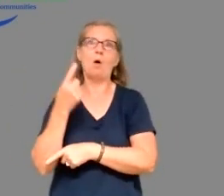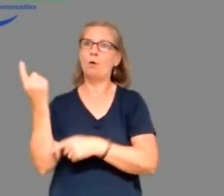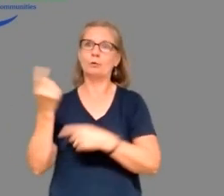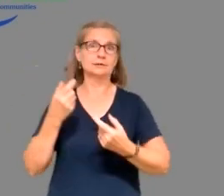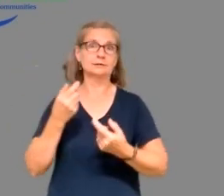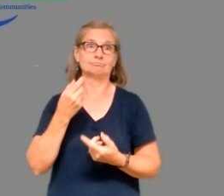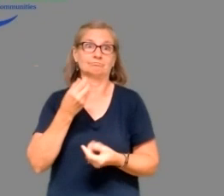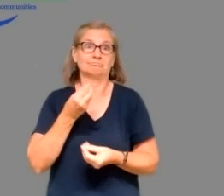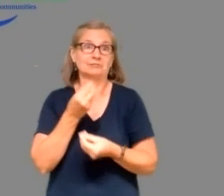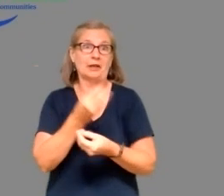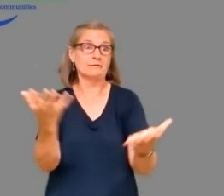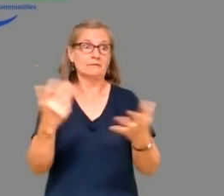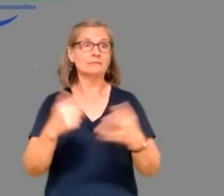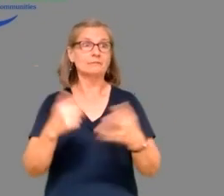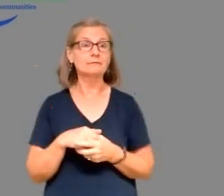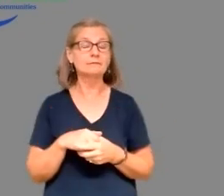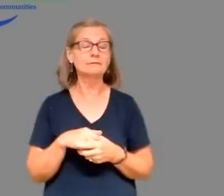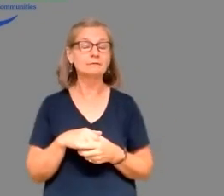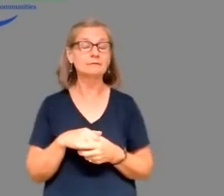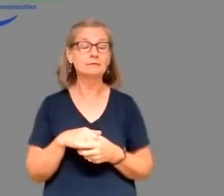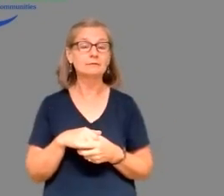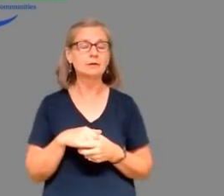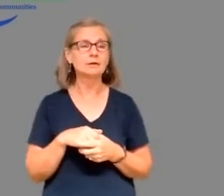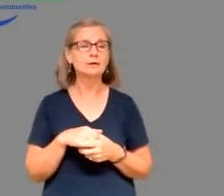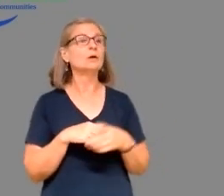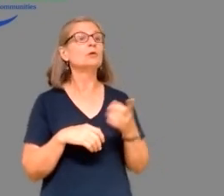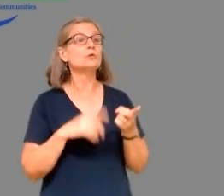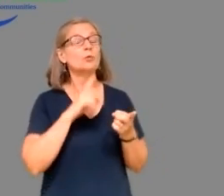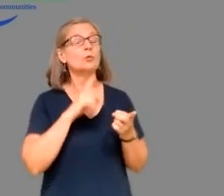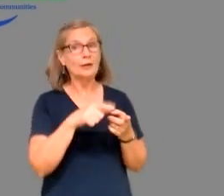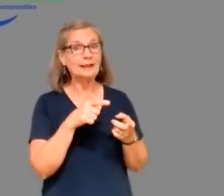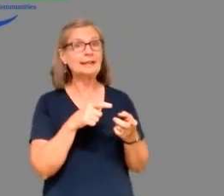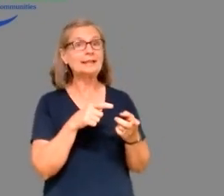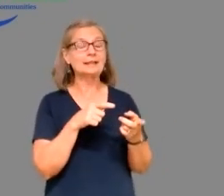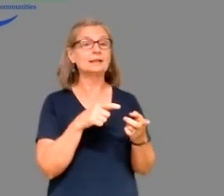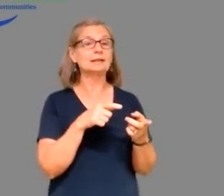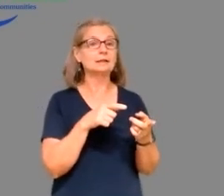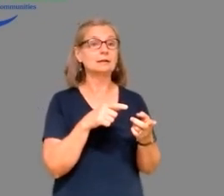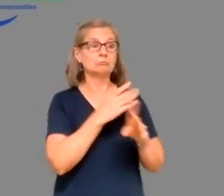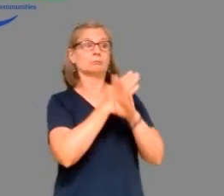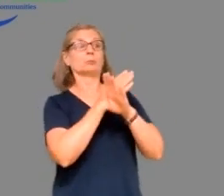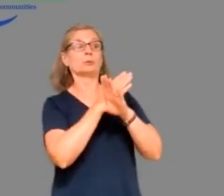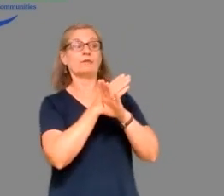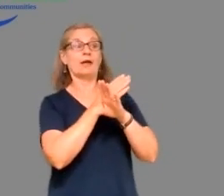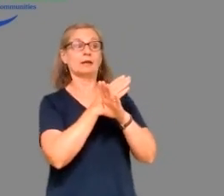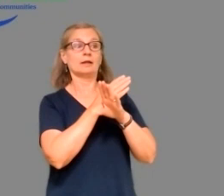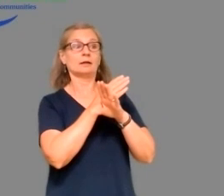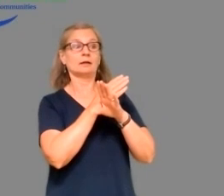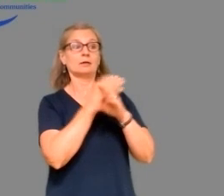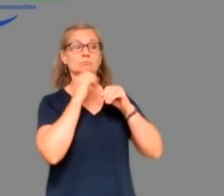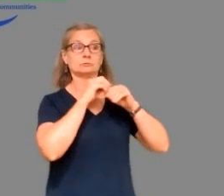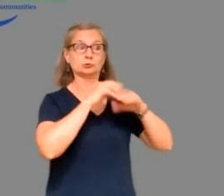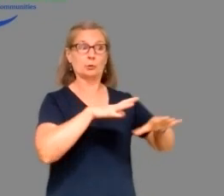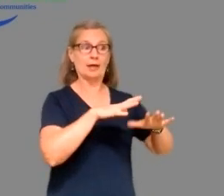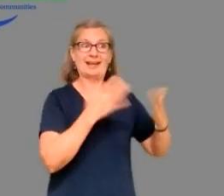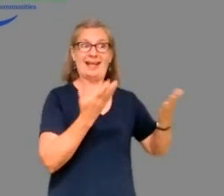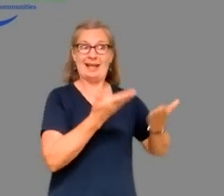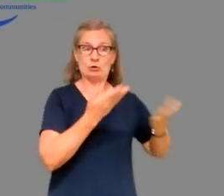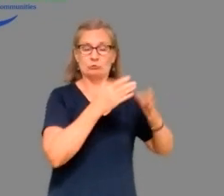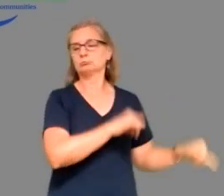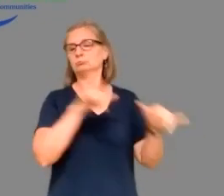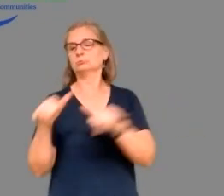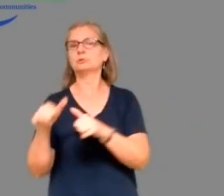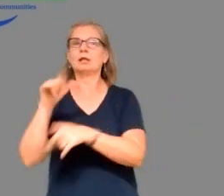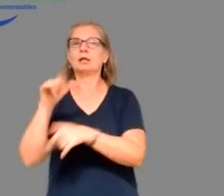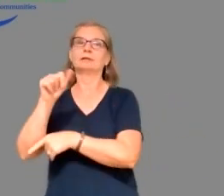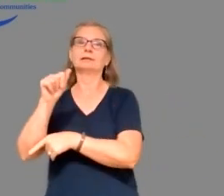Yeah. Well, ultimately the preventative measures are the same here as they are in Lane County, as they are in Multnomah County.